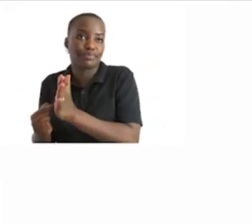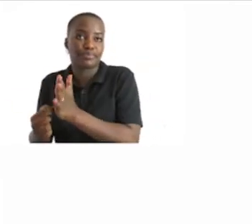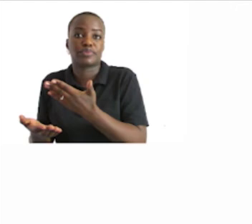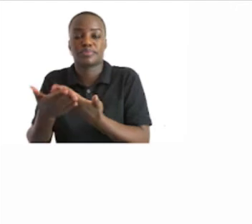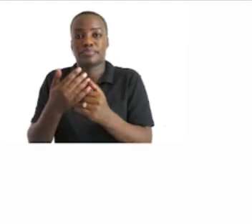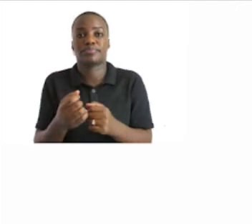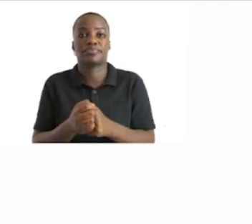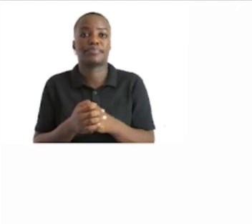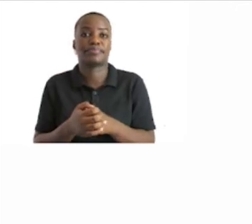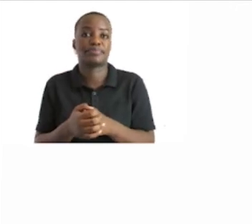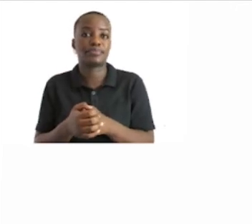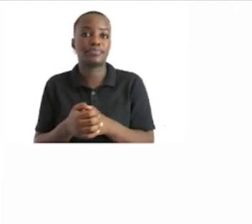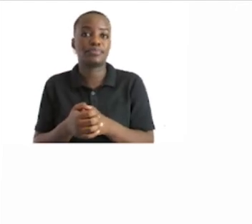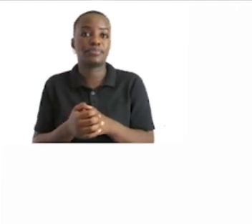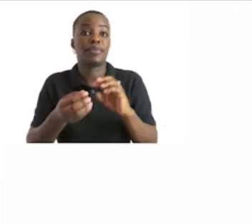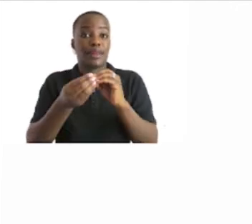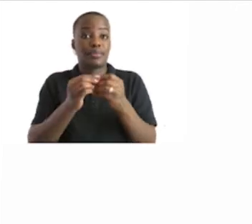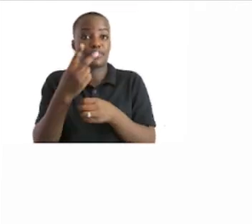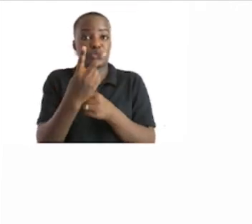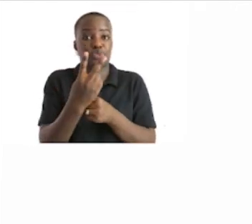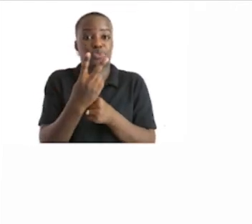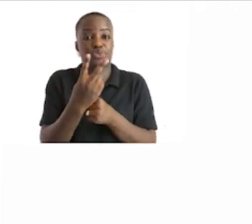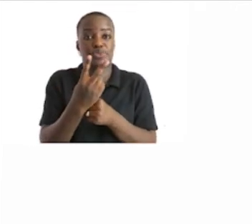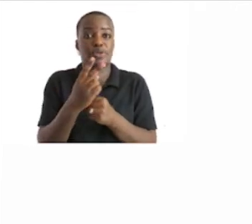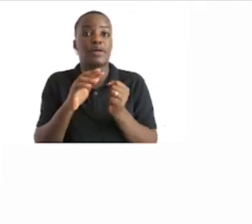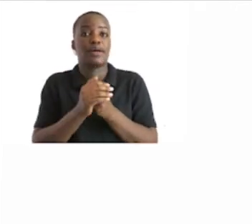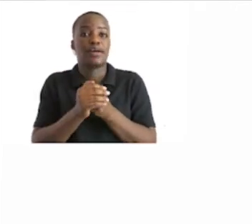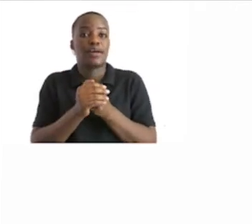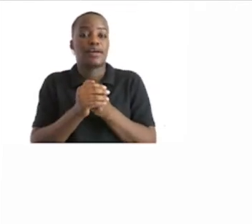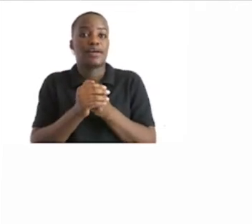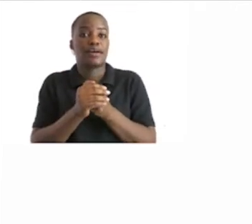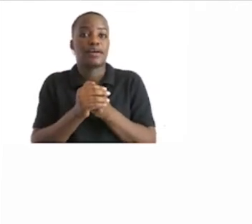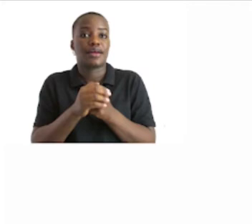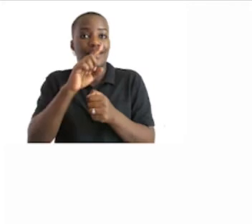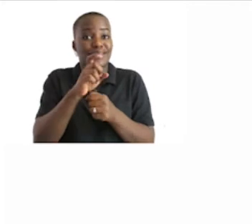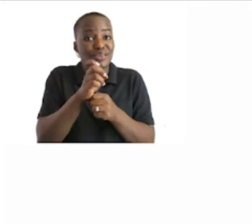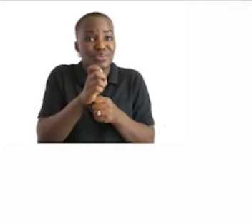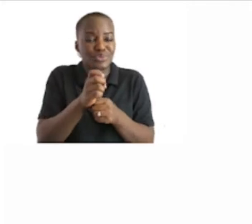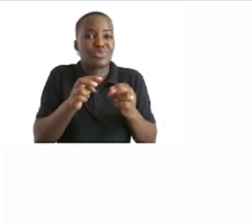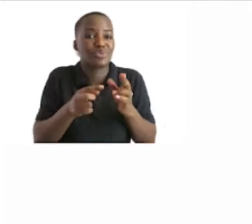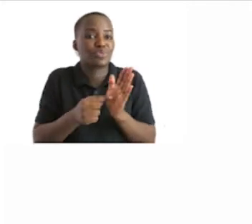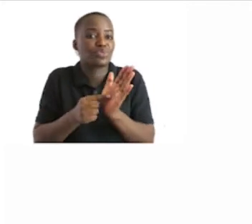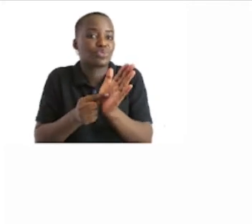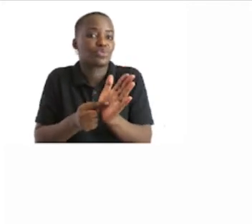3 is asking you to use a ruler to draw the lines for the following lengths in your